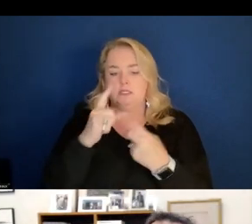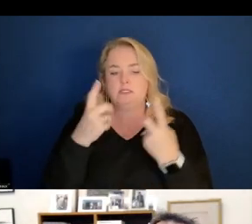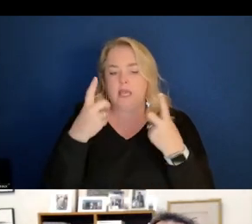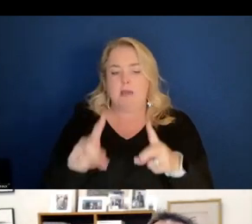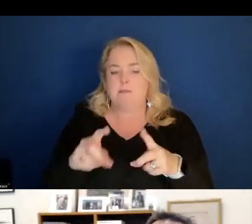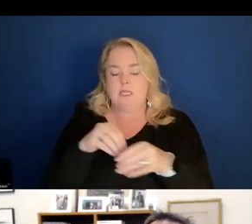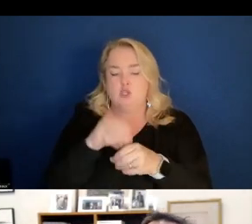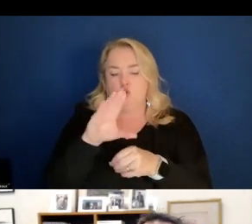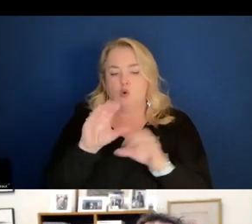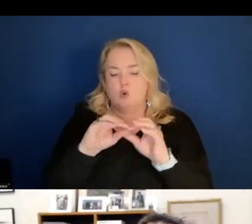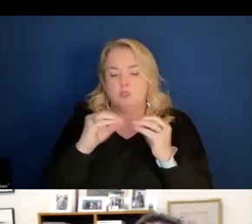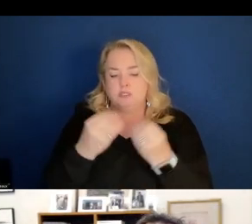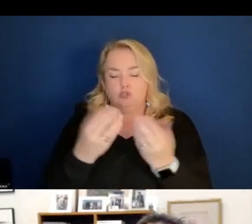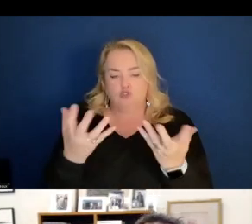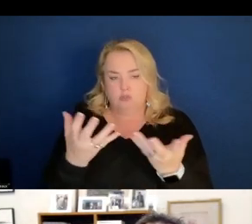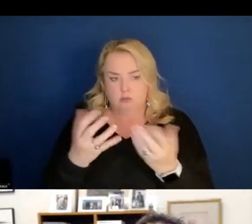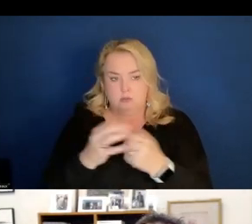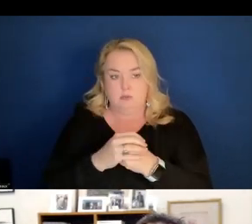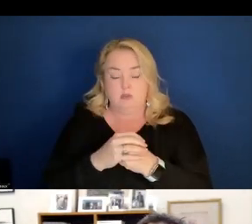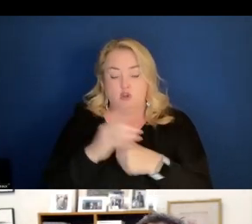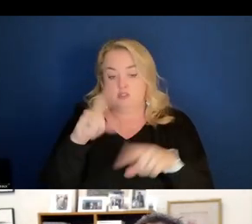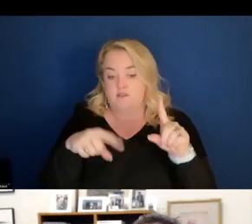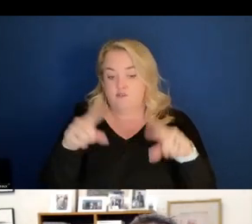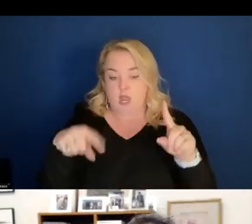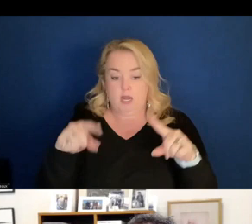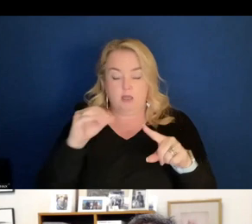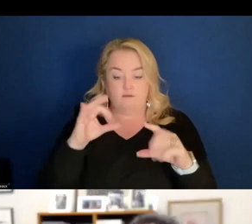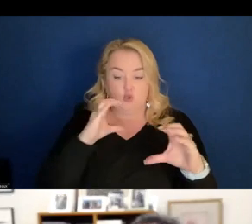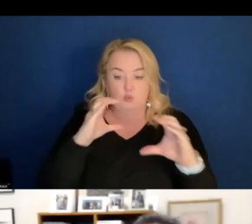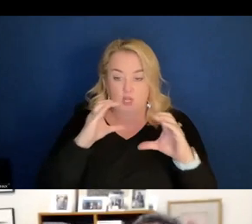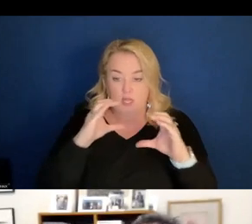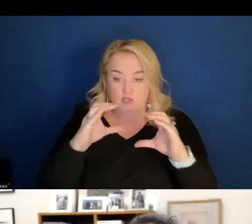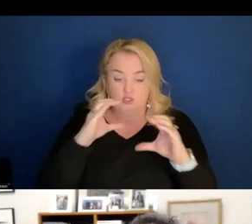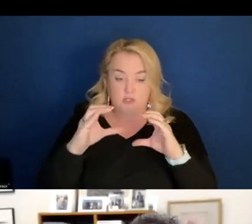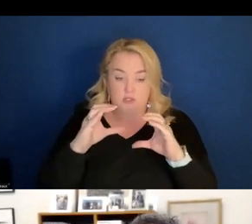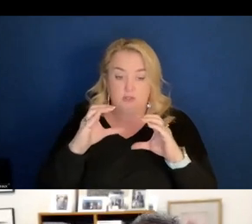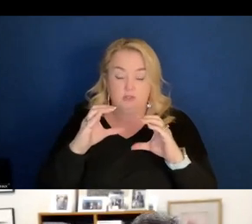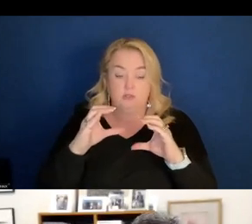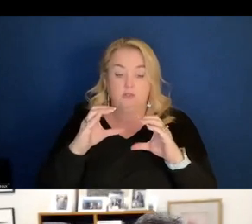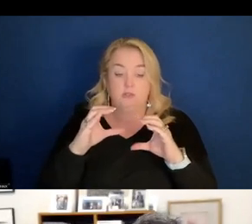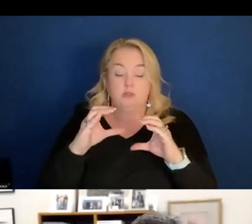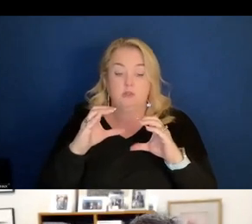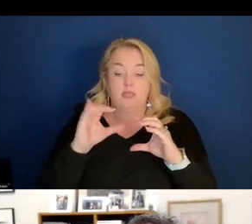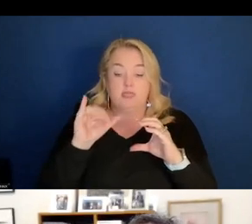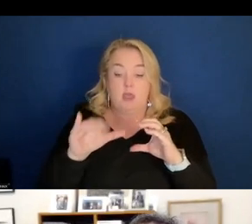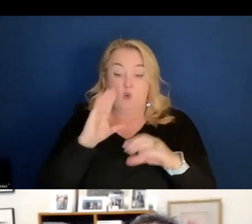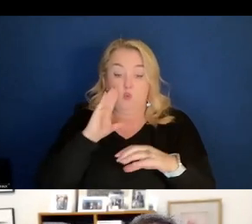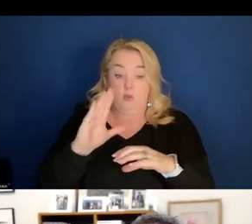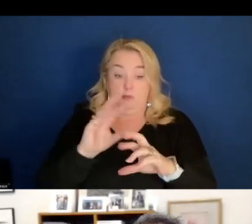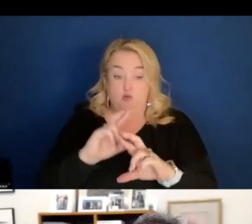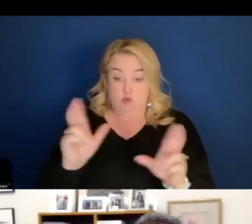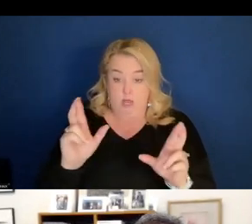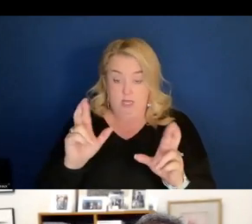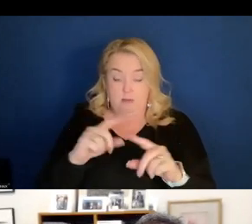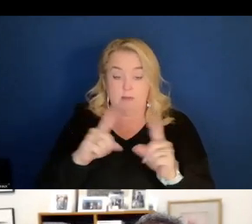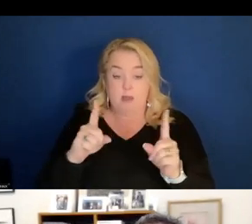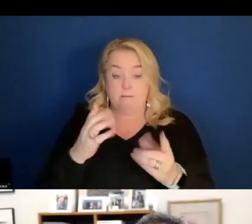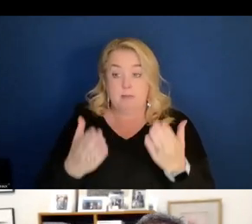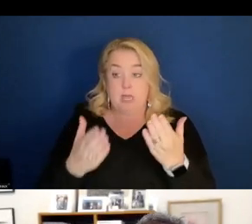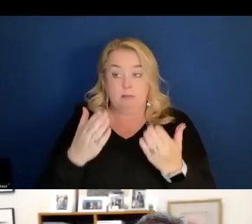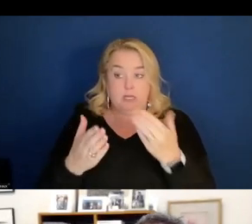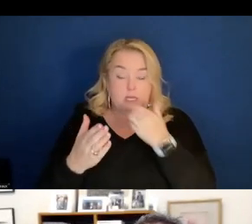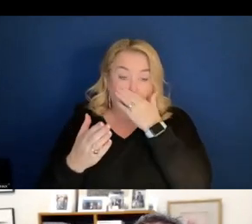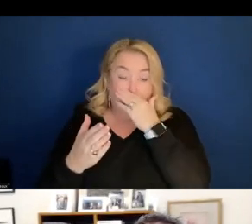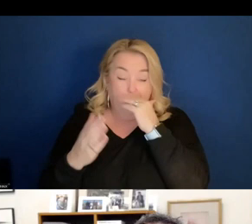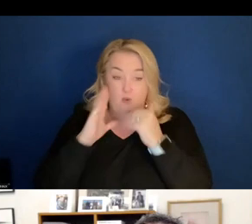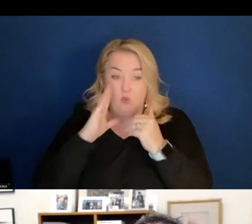chances are there are a variety of communications vehicles that will be in place, but that may be